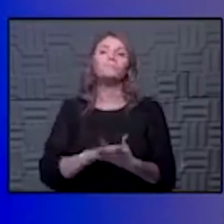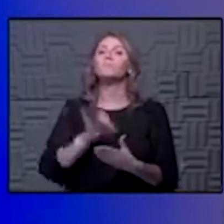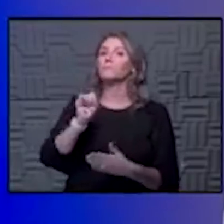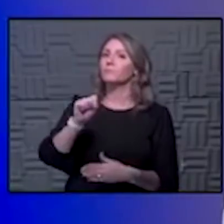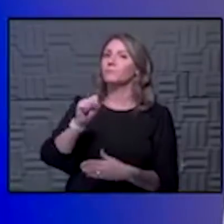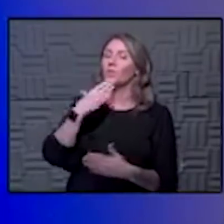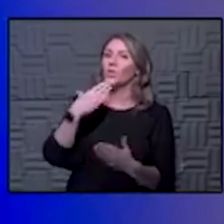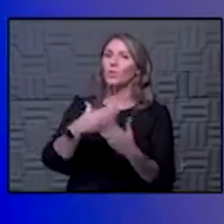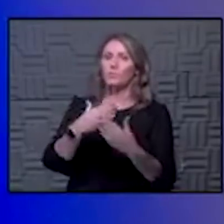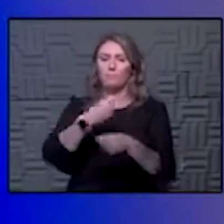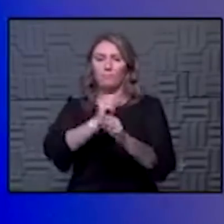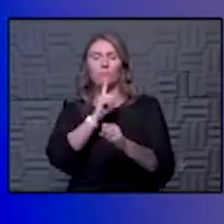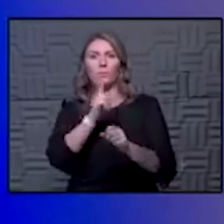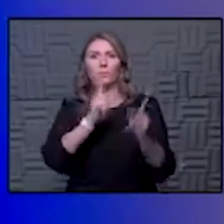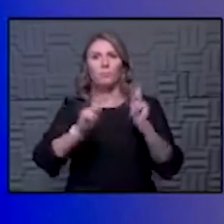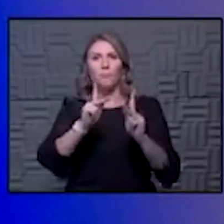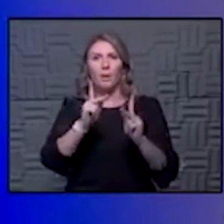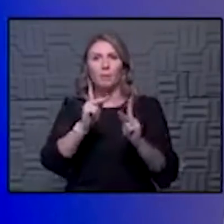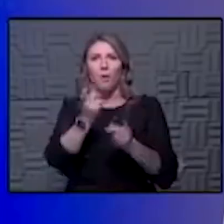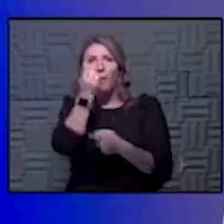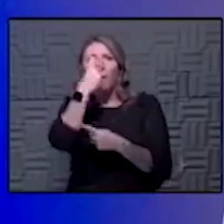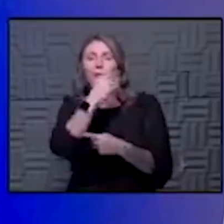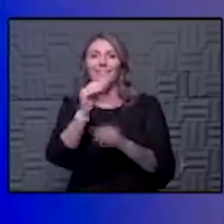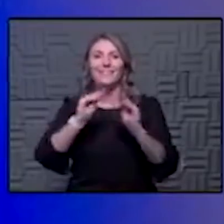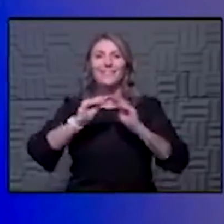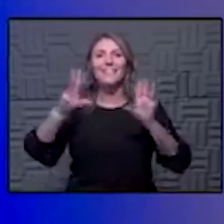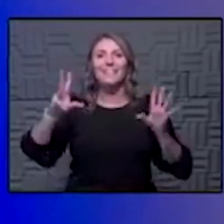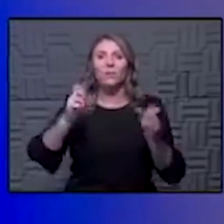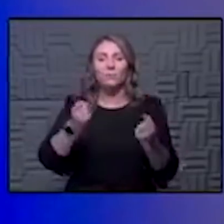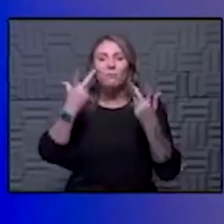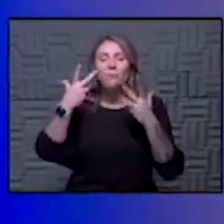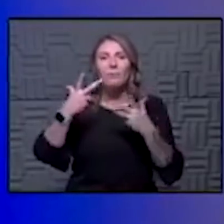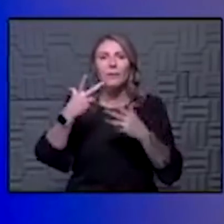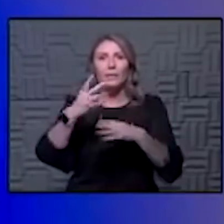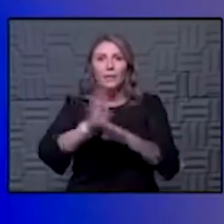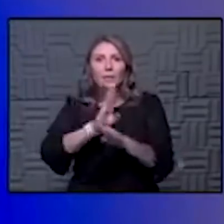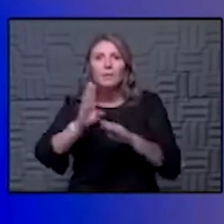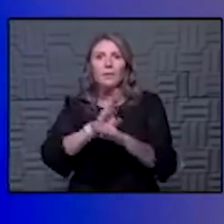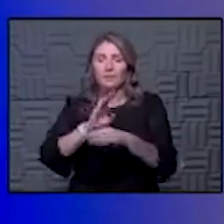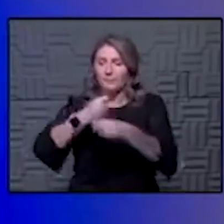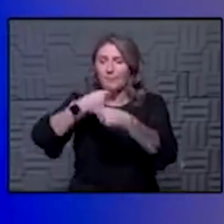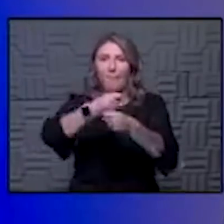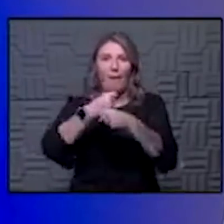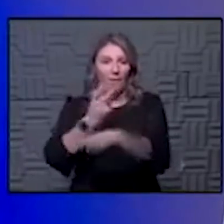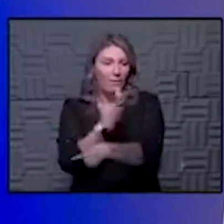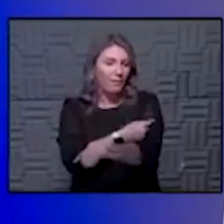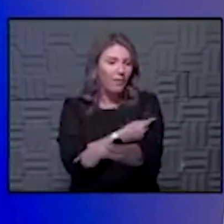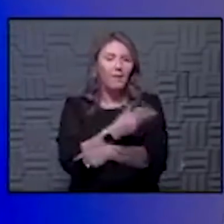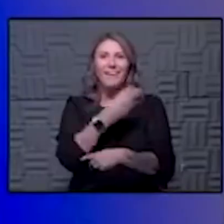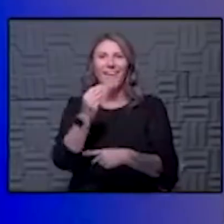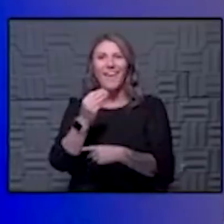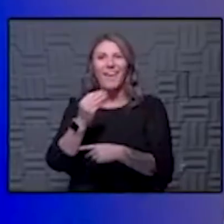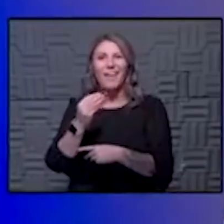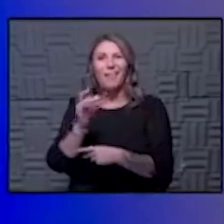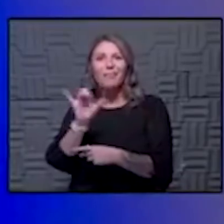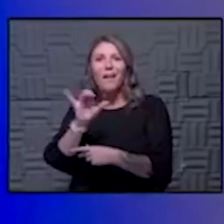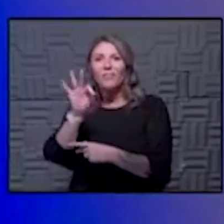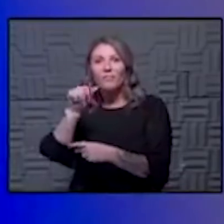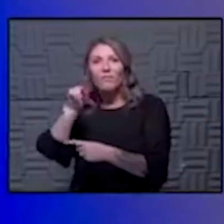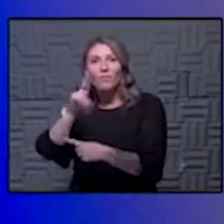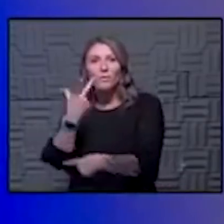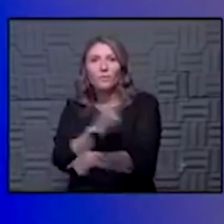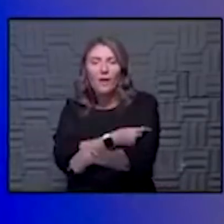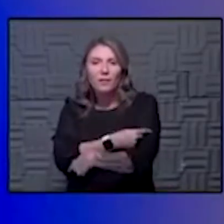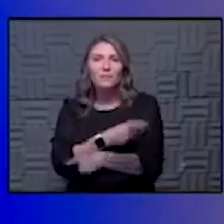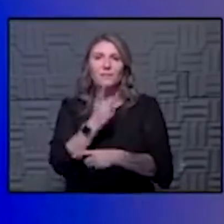that people understand and are clear that there are multiple companies that make vaccines. So there are multiple companies that make influenza vaccine. There's a few